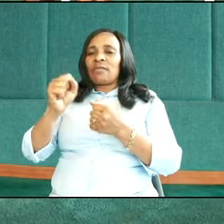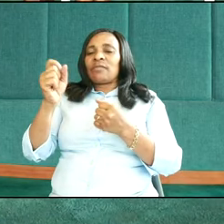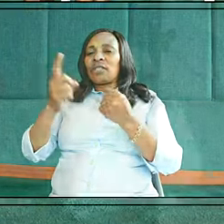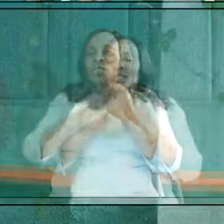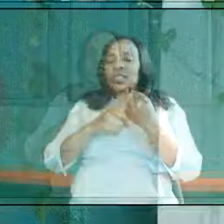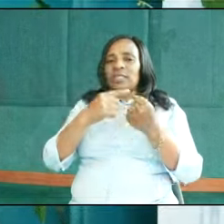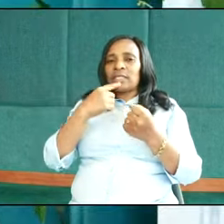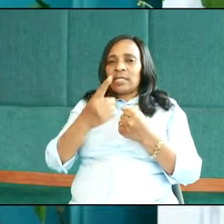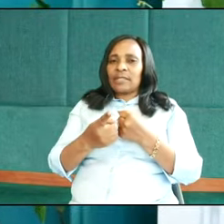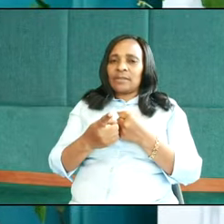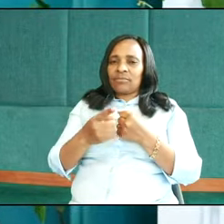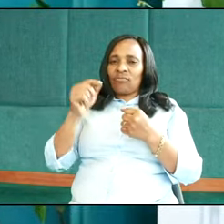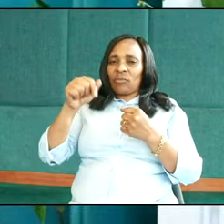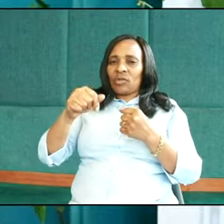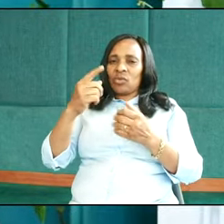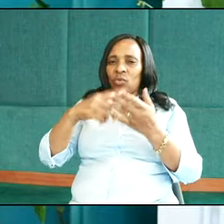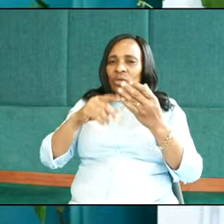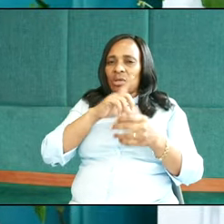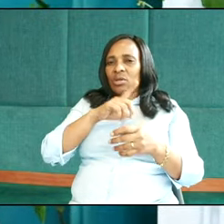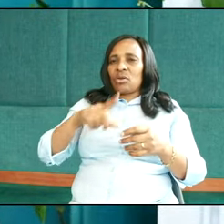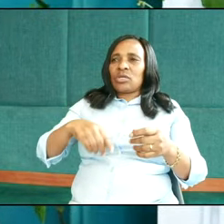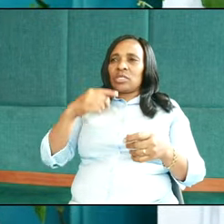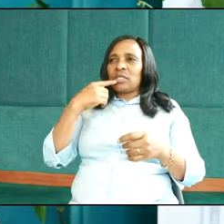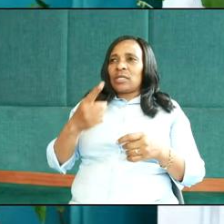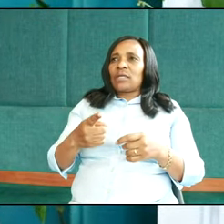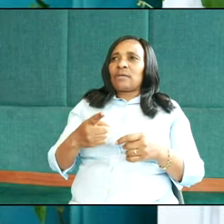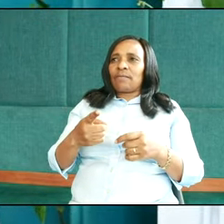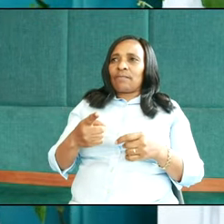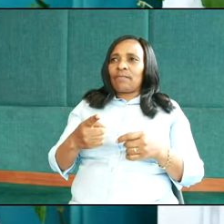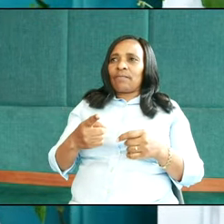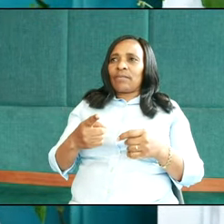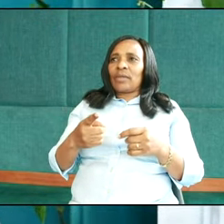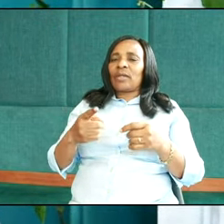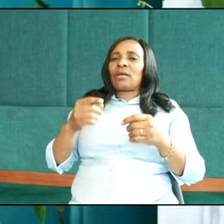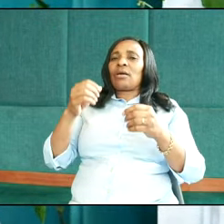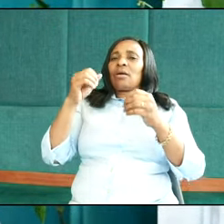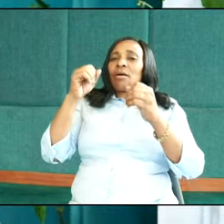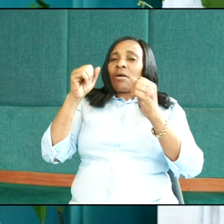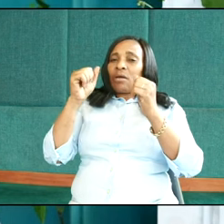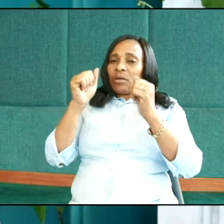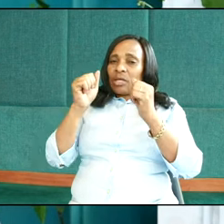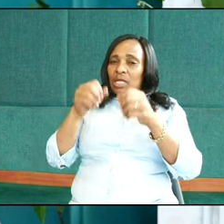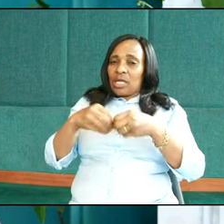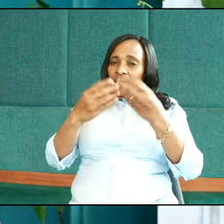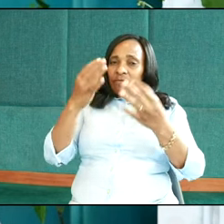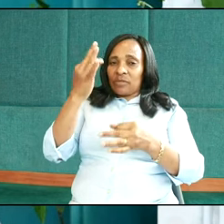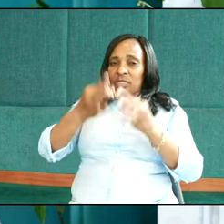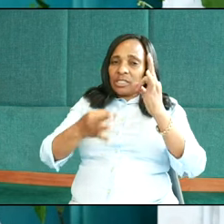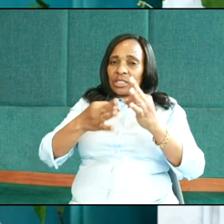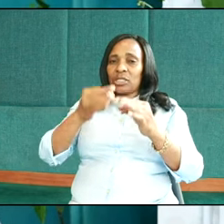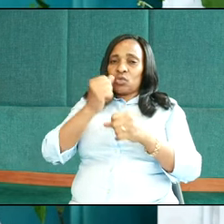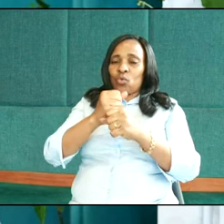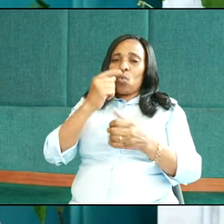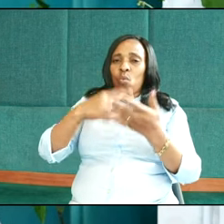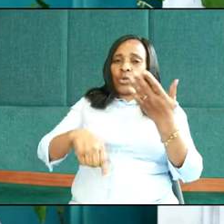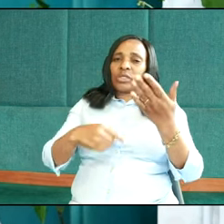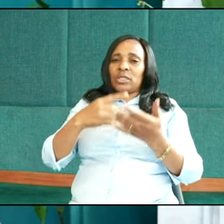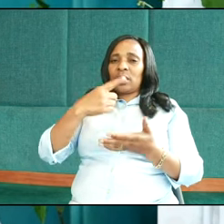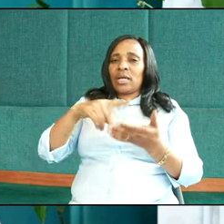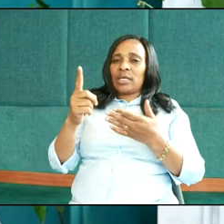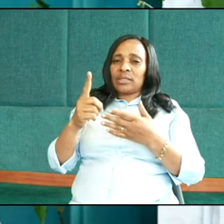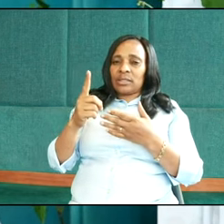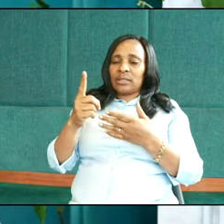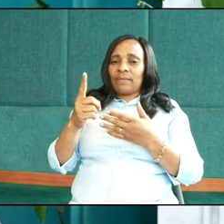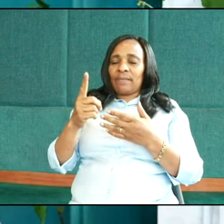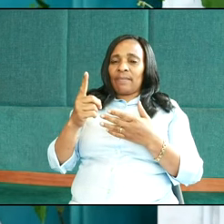says, "This is what the Lord says, mm-hmm. maintain justice and do what is right. Mm-hmm. for my salvation is close at